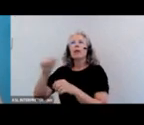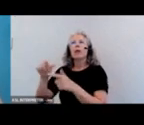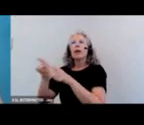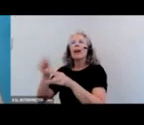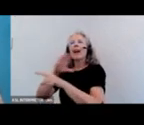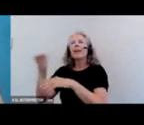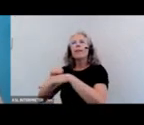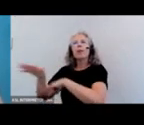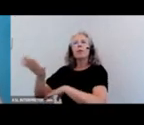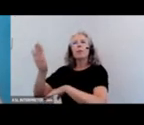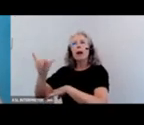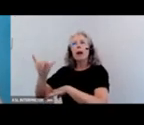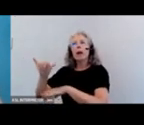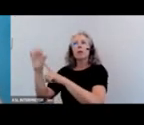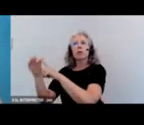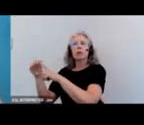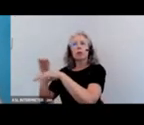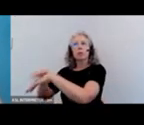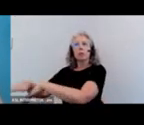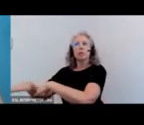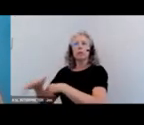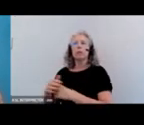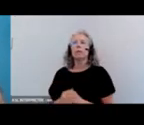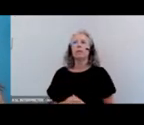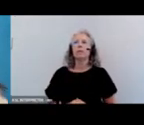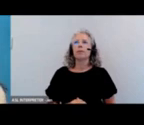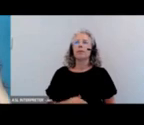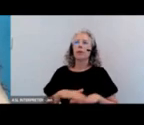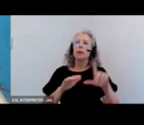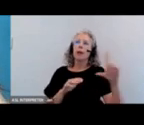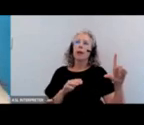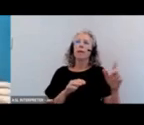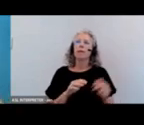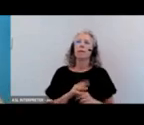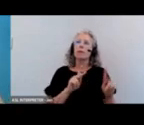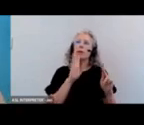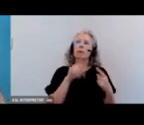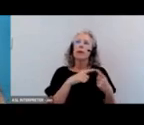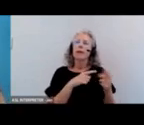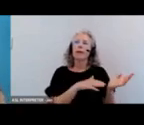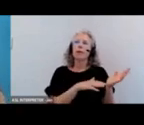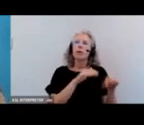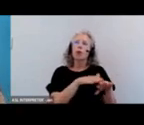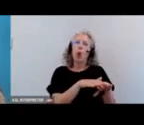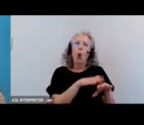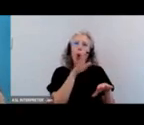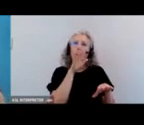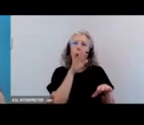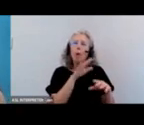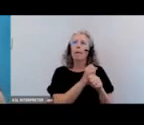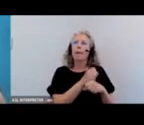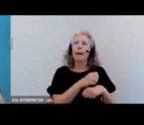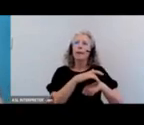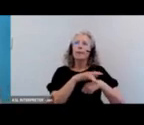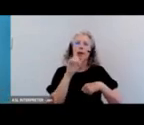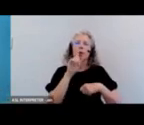other cultures. That's so important. So on the left, people are talking about like the doctor slows down enough to make space for